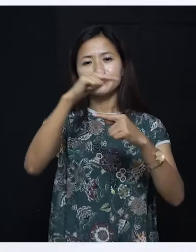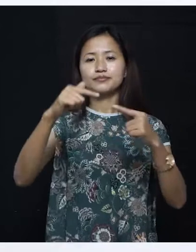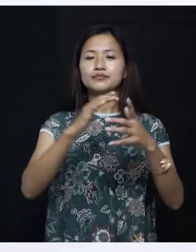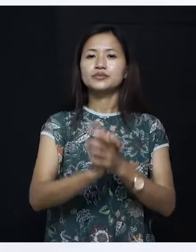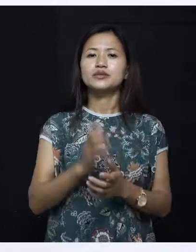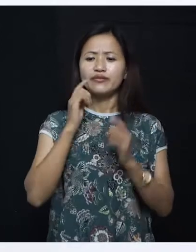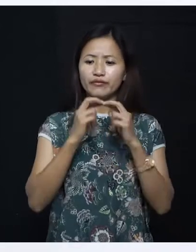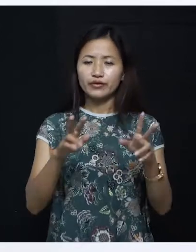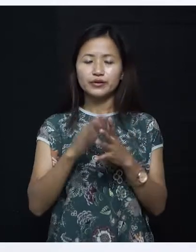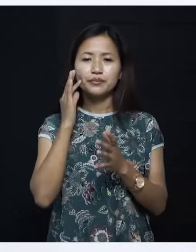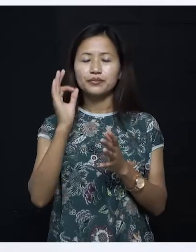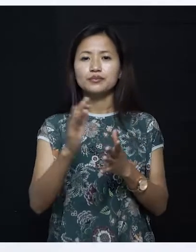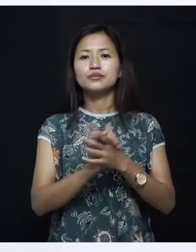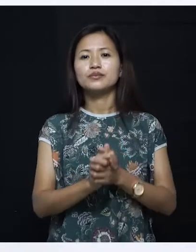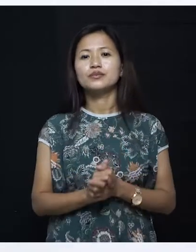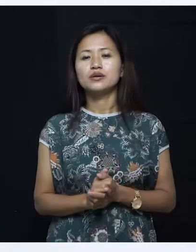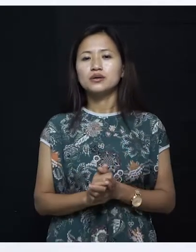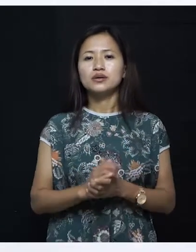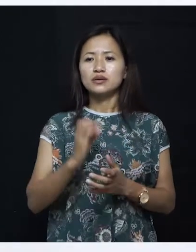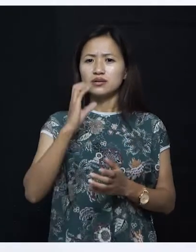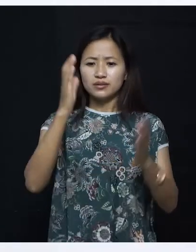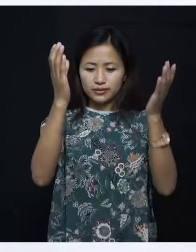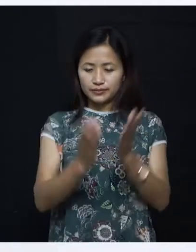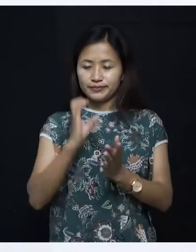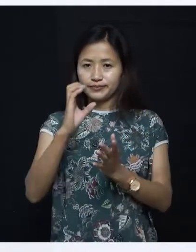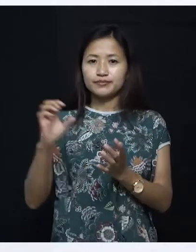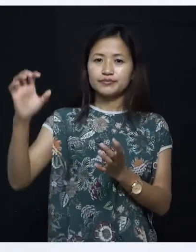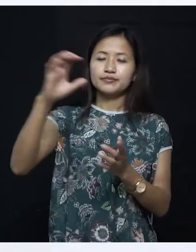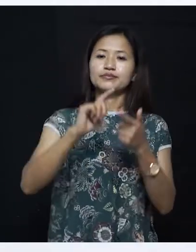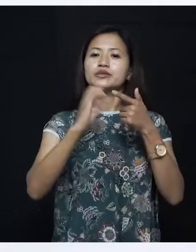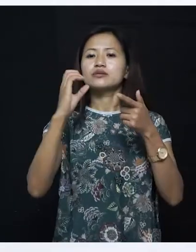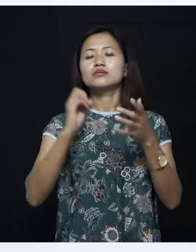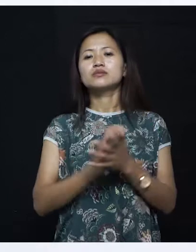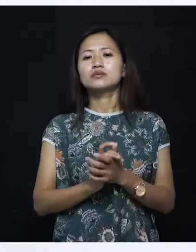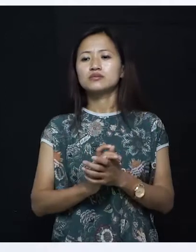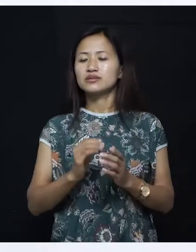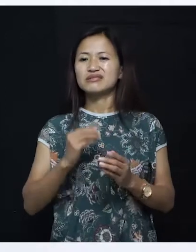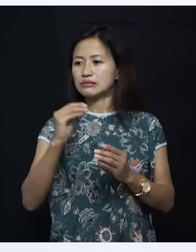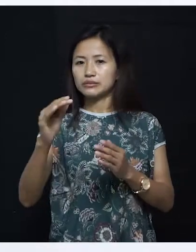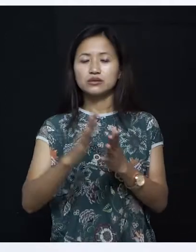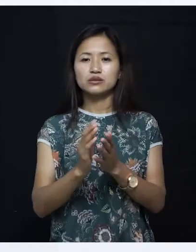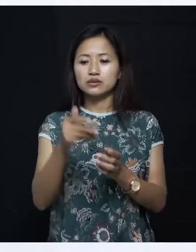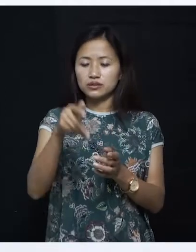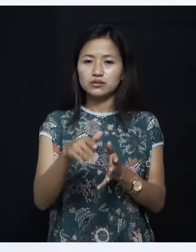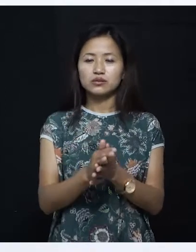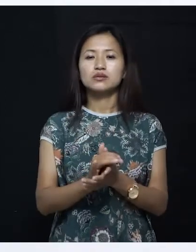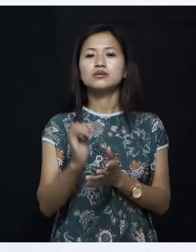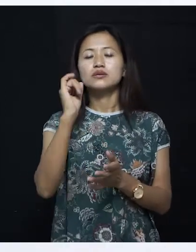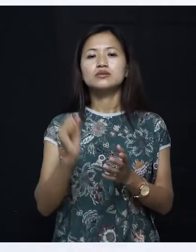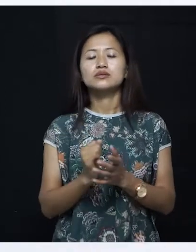very important because a country's economy, okay, a country's economy depends on it also. So the